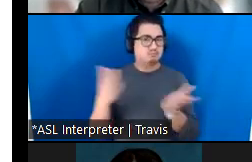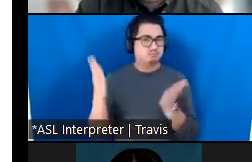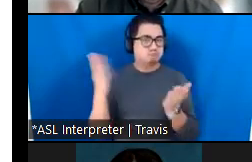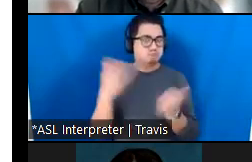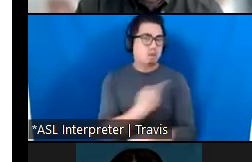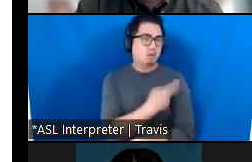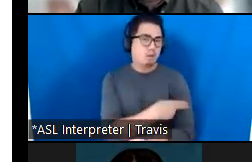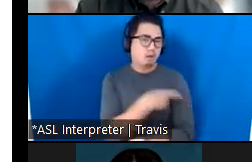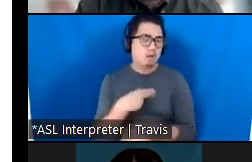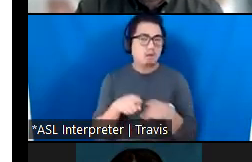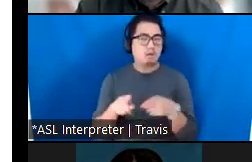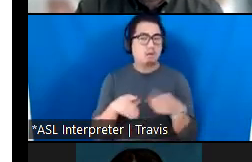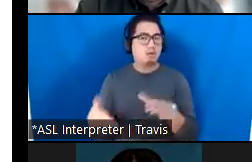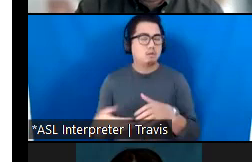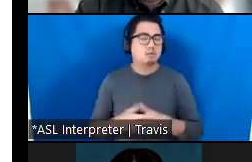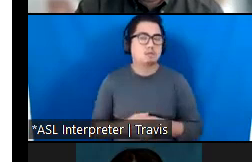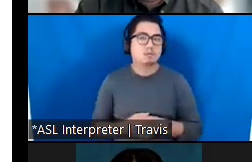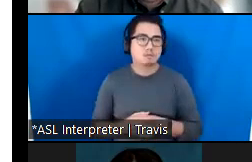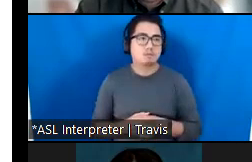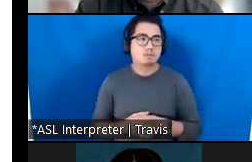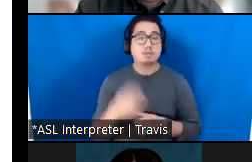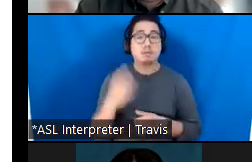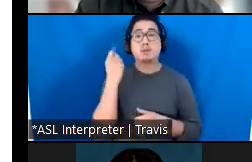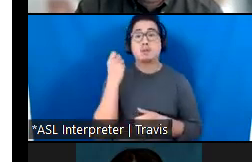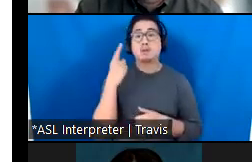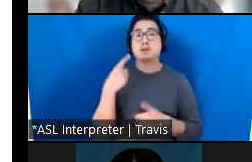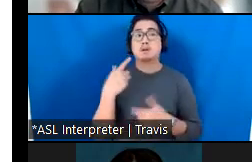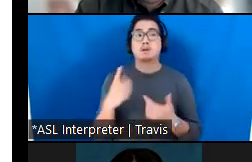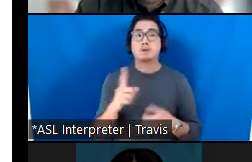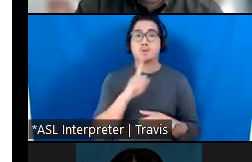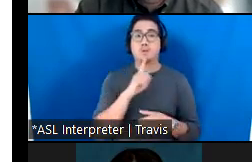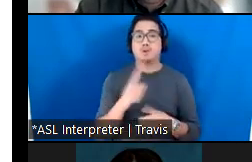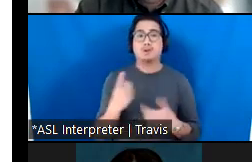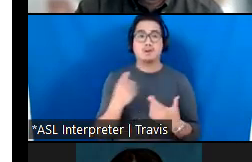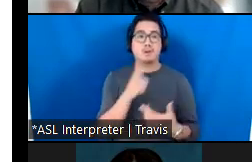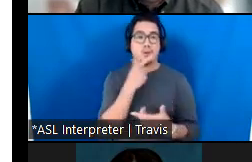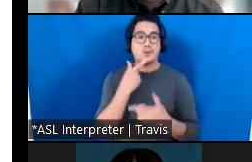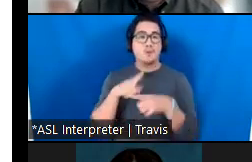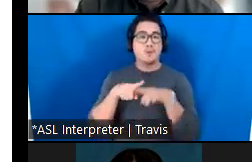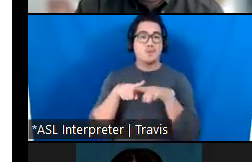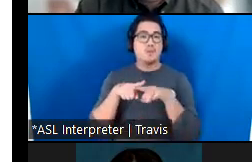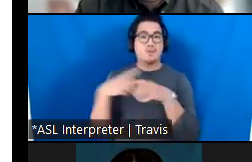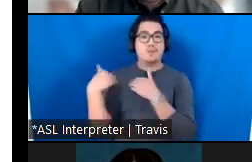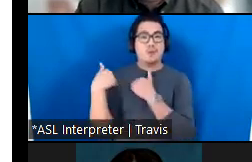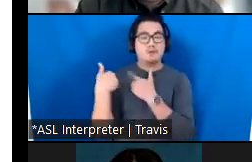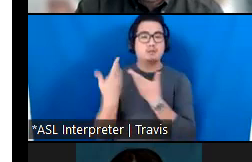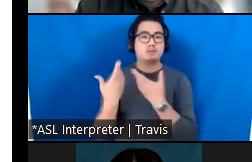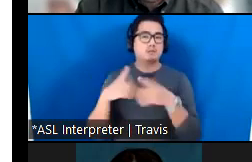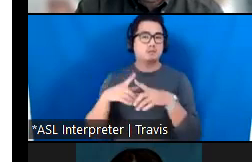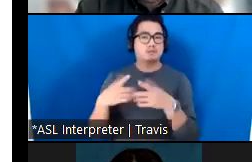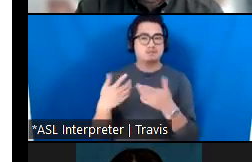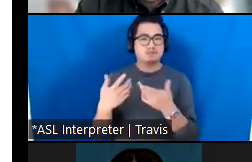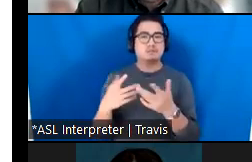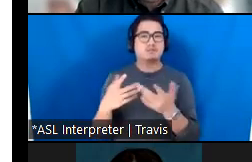of the burden is among unvaccinated individuals, older adults, and those with